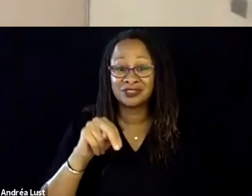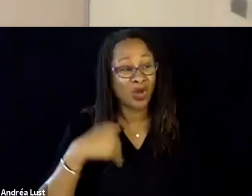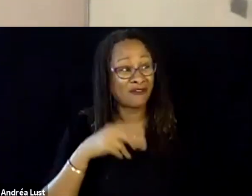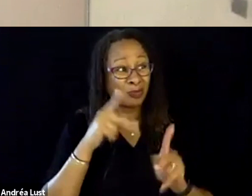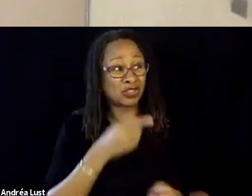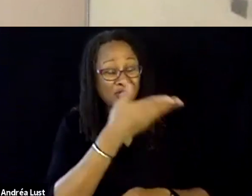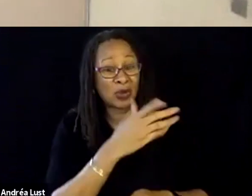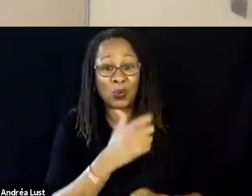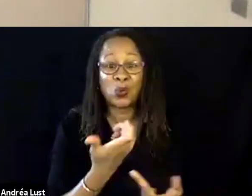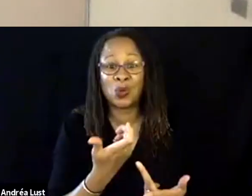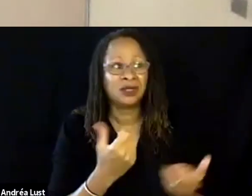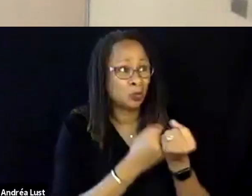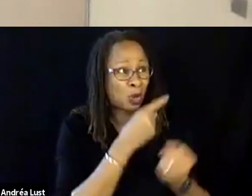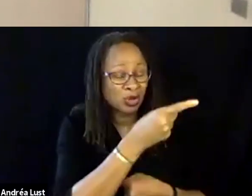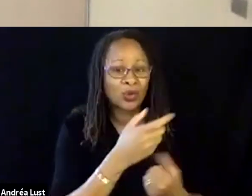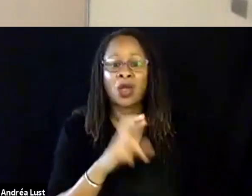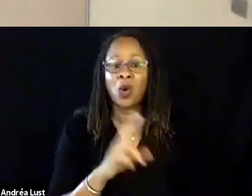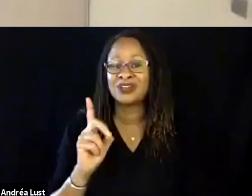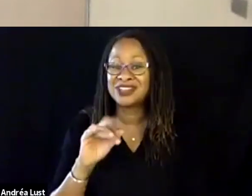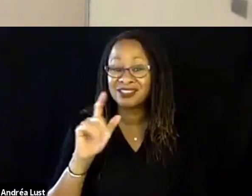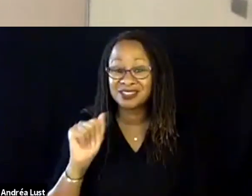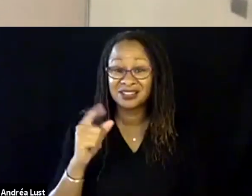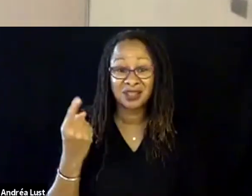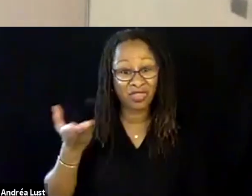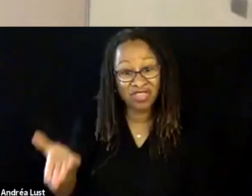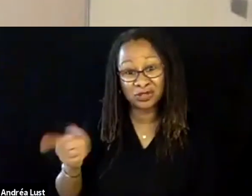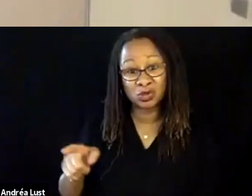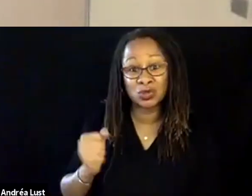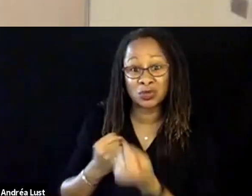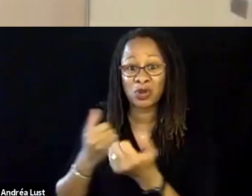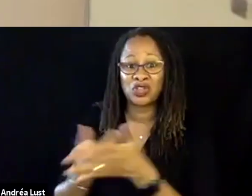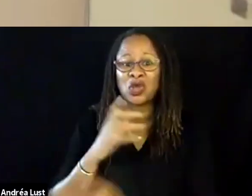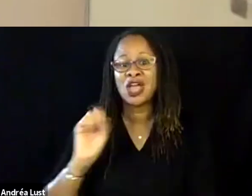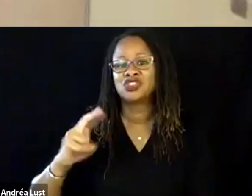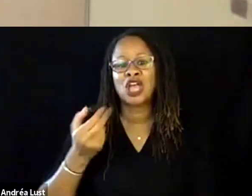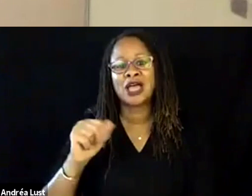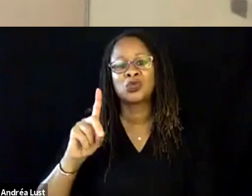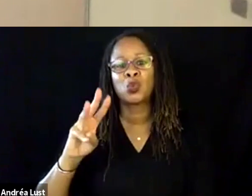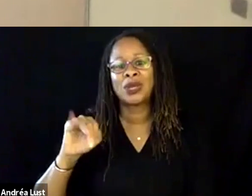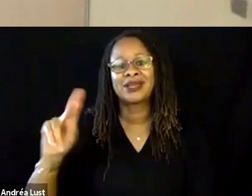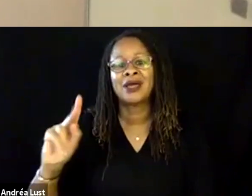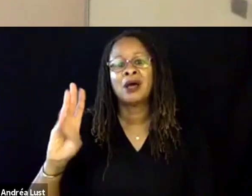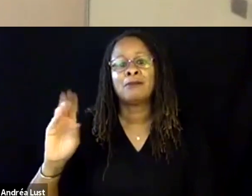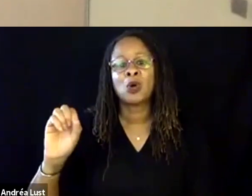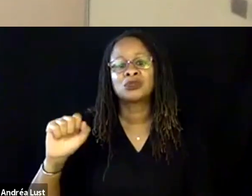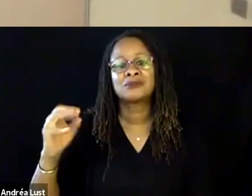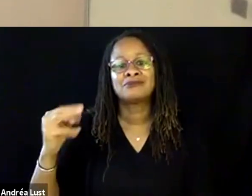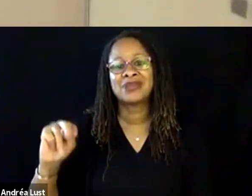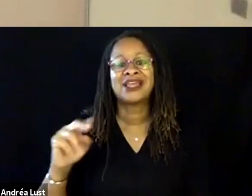in the Blue Ridge Mountains or the Delta down there? Was there somebody there to support the new Chadwick Bosemans and all of that who can't